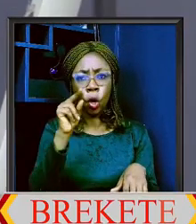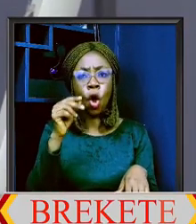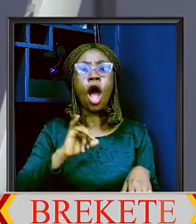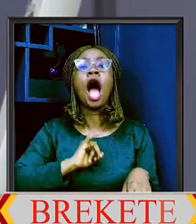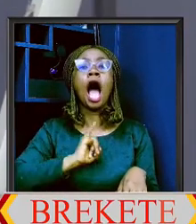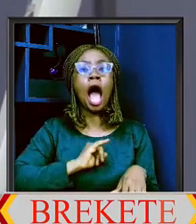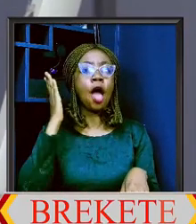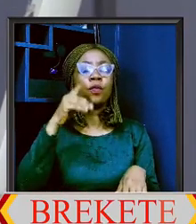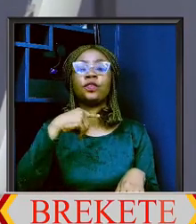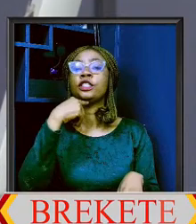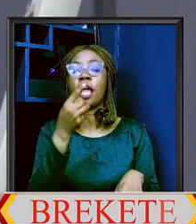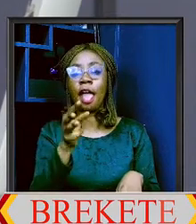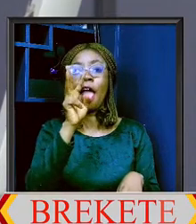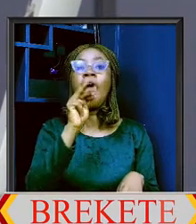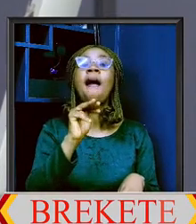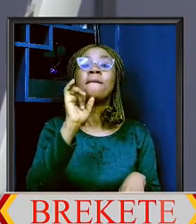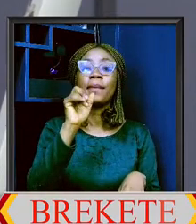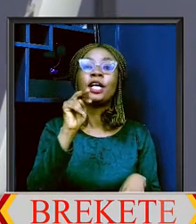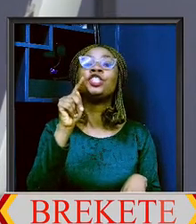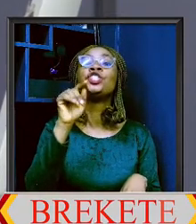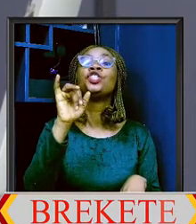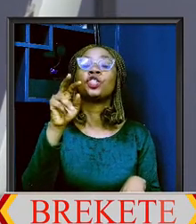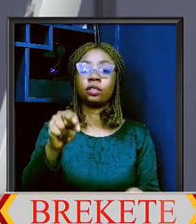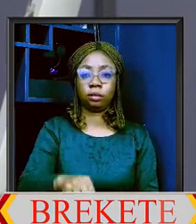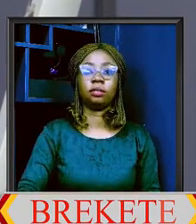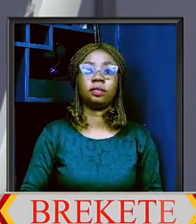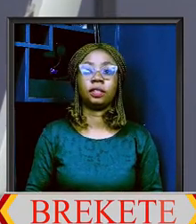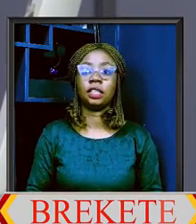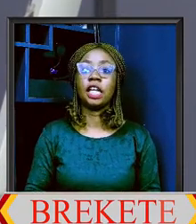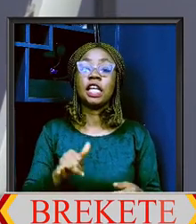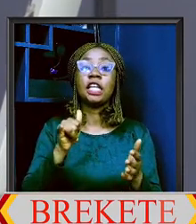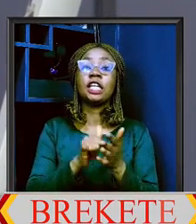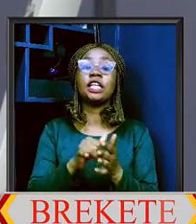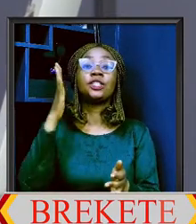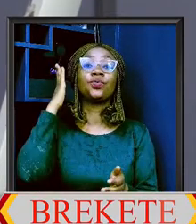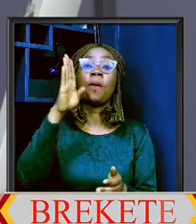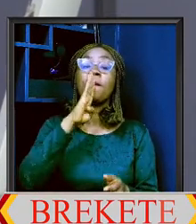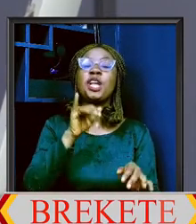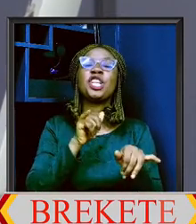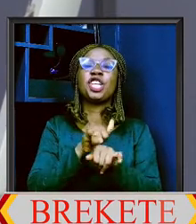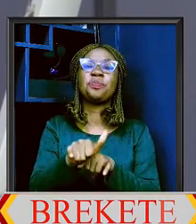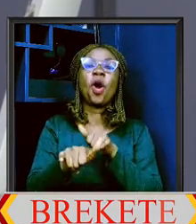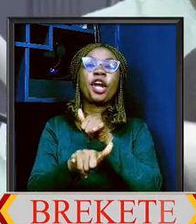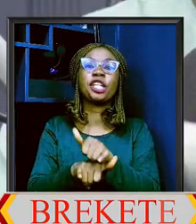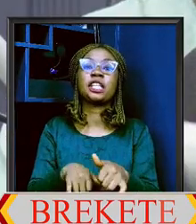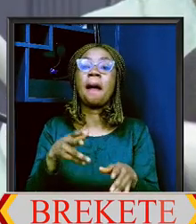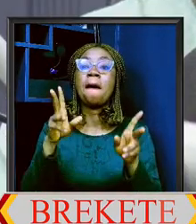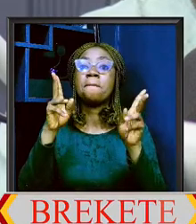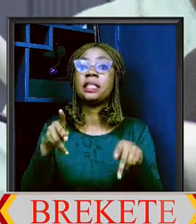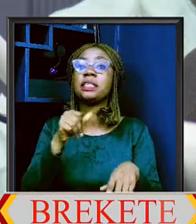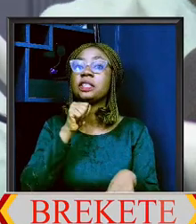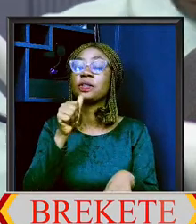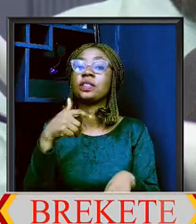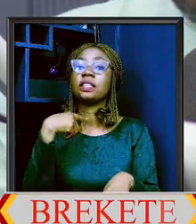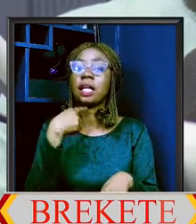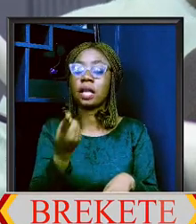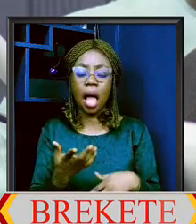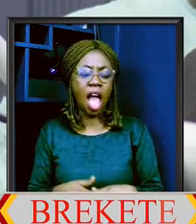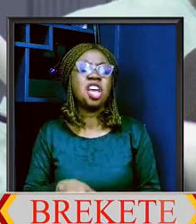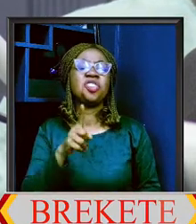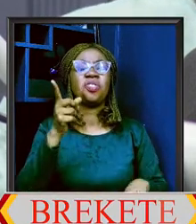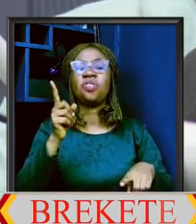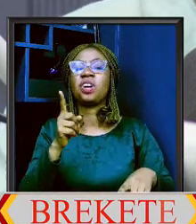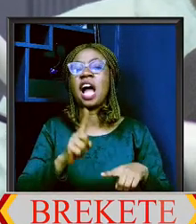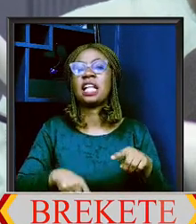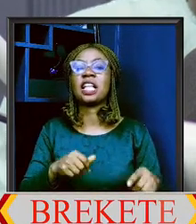mention excuse me you could they hypocritic person don't tell you thank you you go the Grumble he cannot